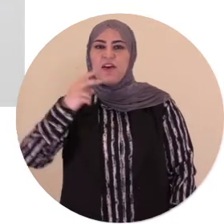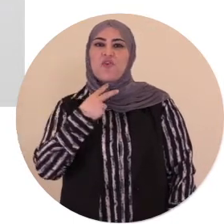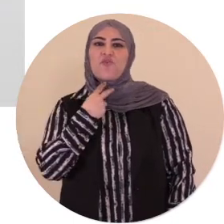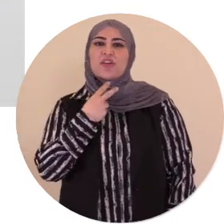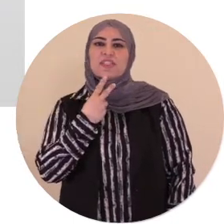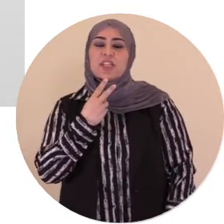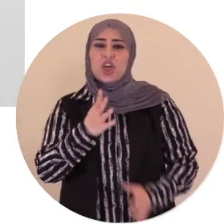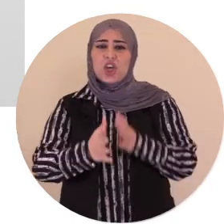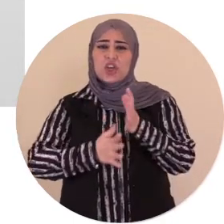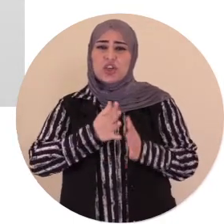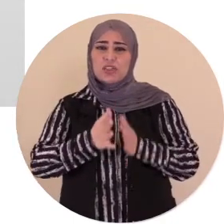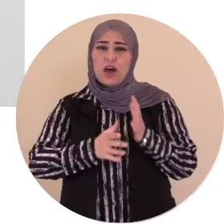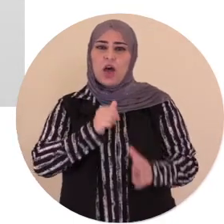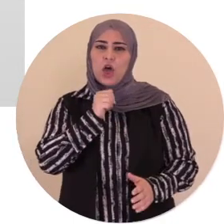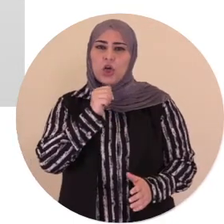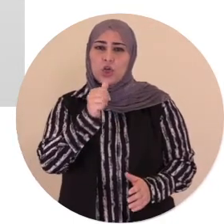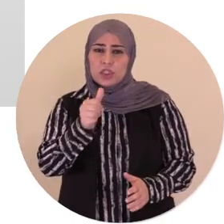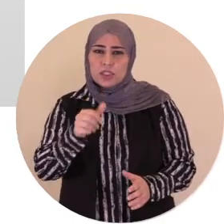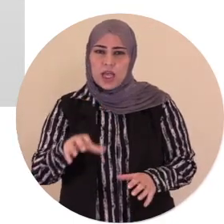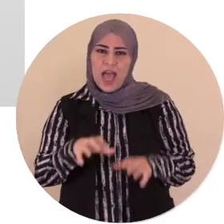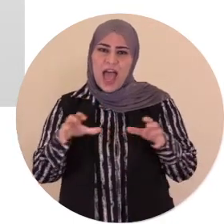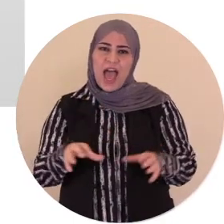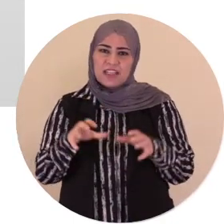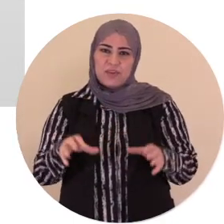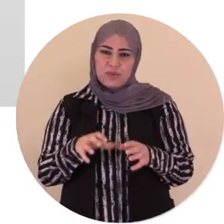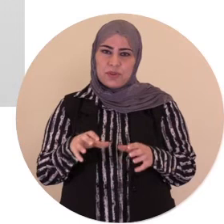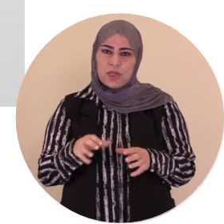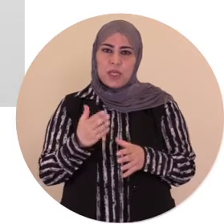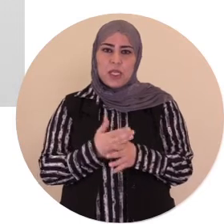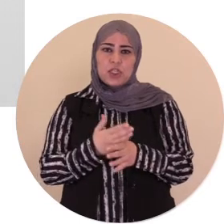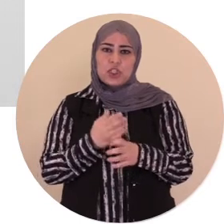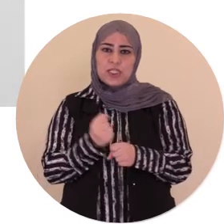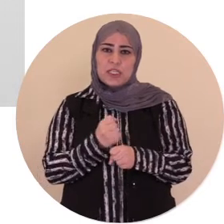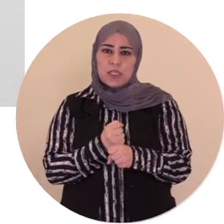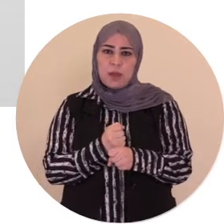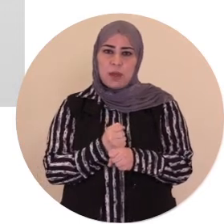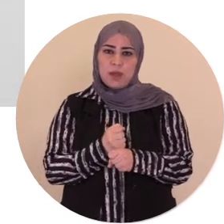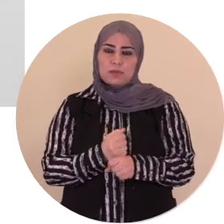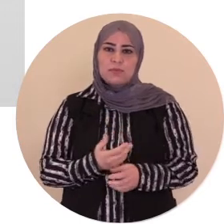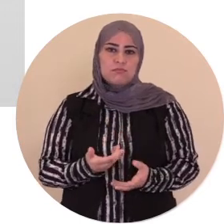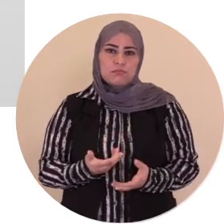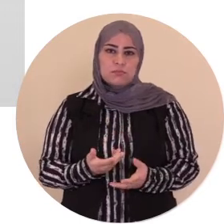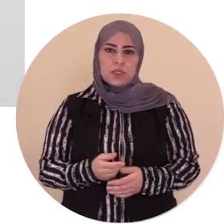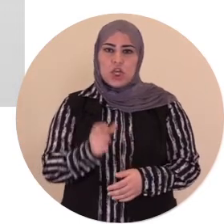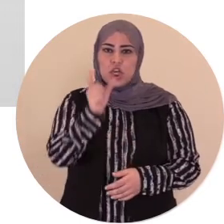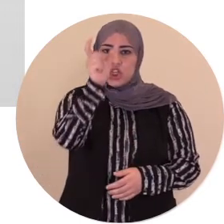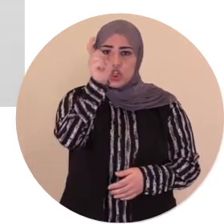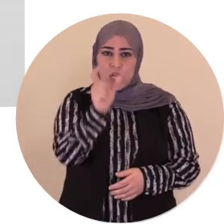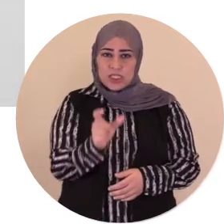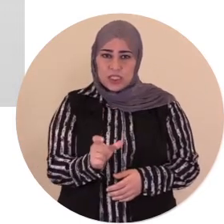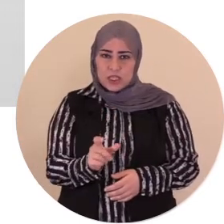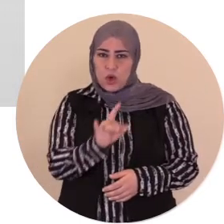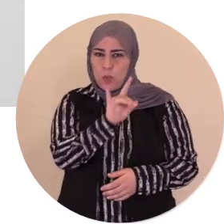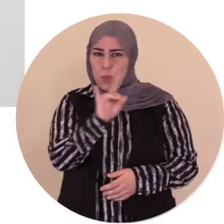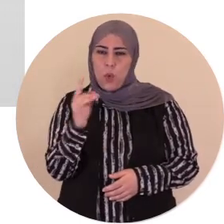the action rather than the subject. Very simple. We want to know what rather than